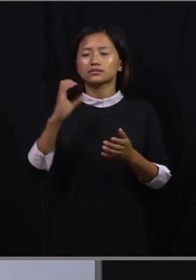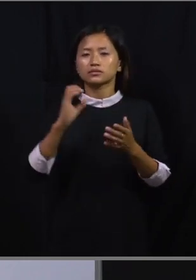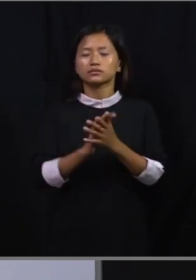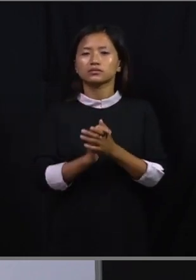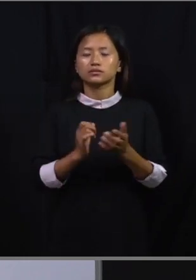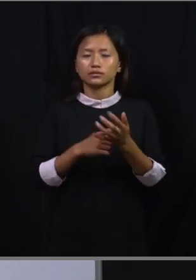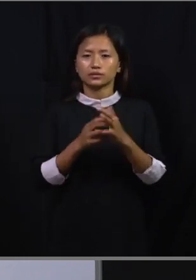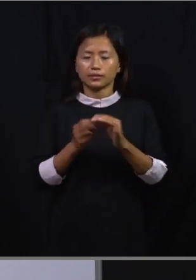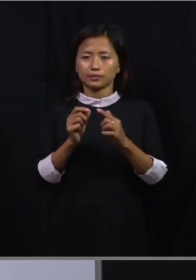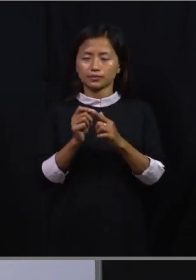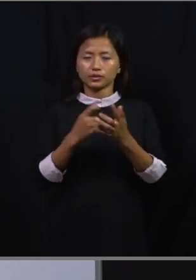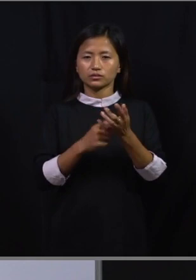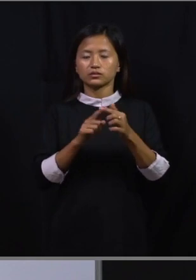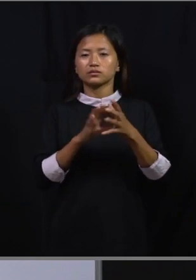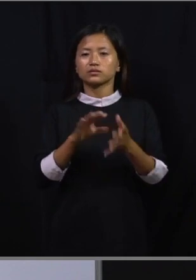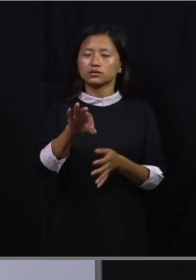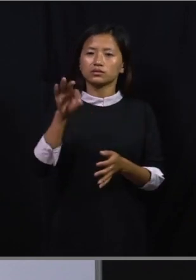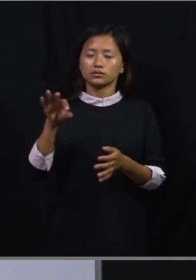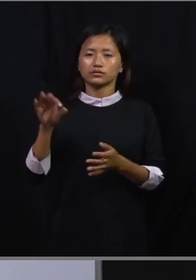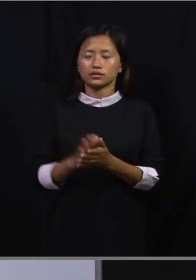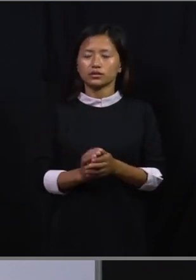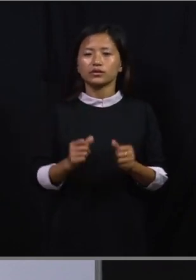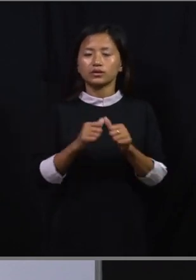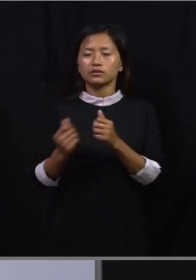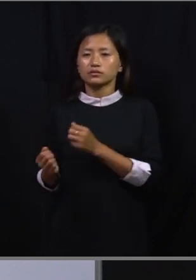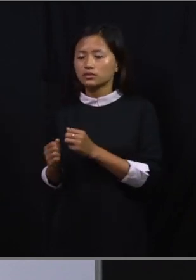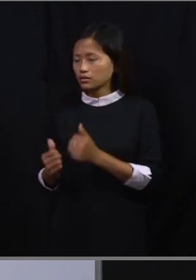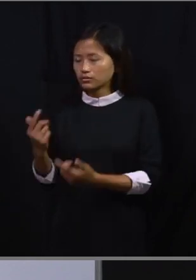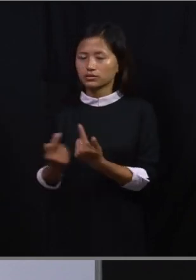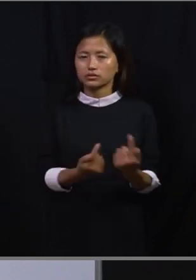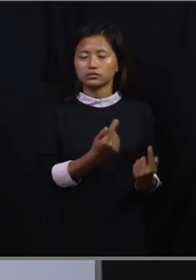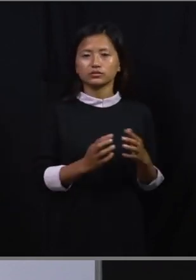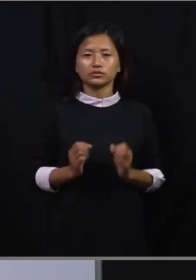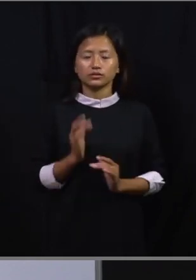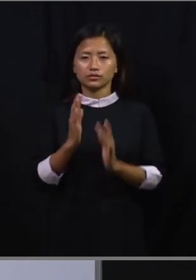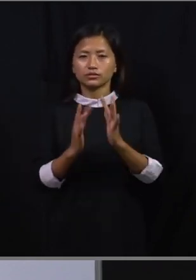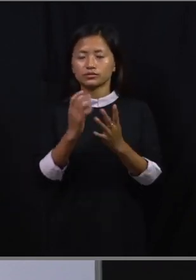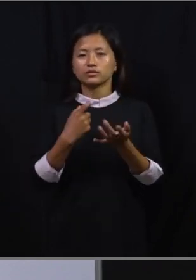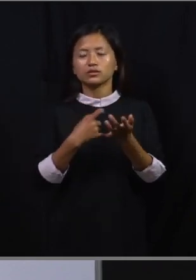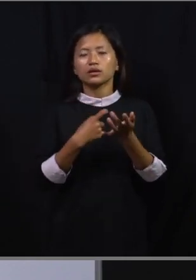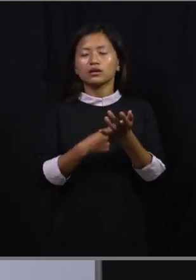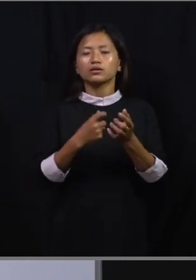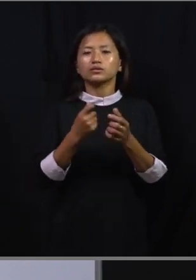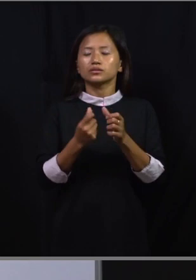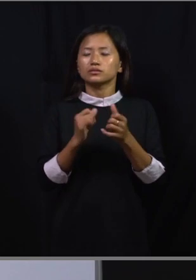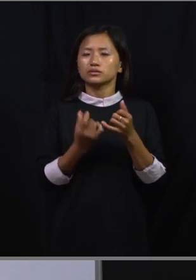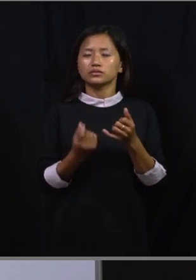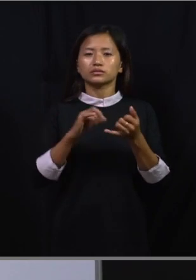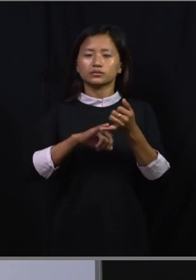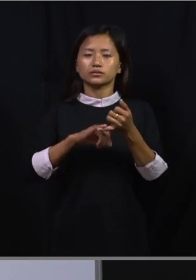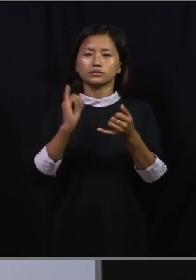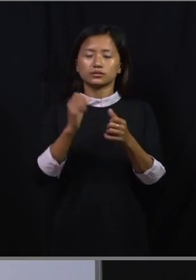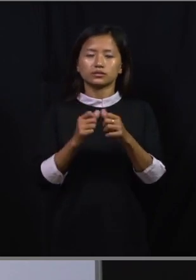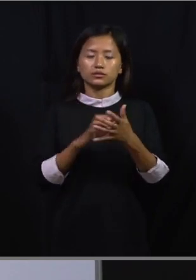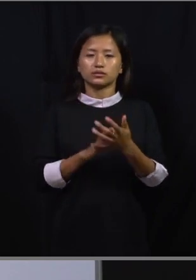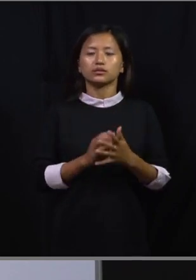okay, that was existing, that is the collective agriculture farm that was in existence in Russia, they wanted to be handed over